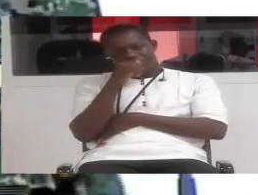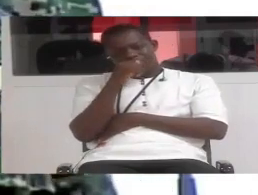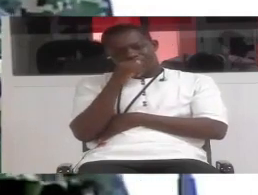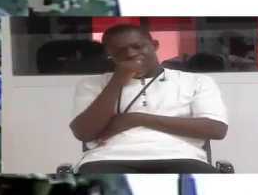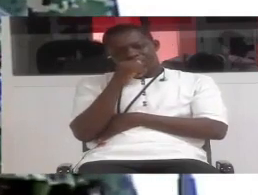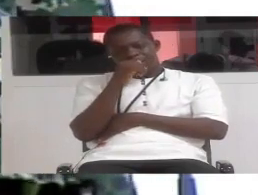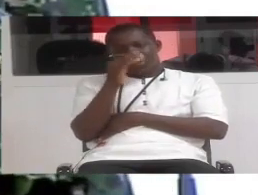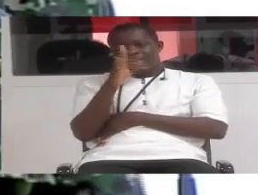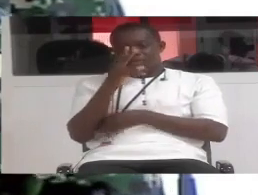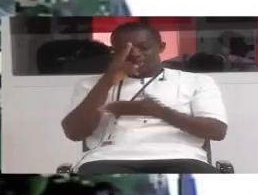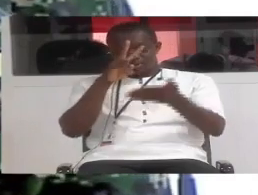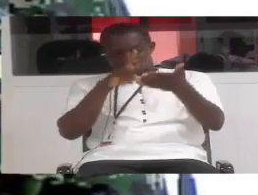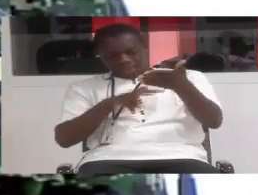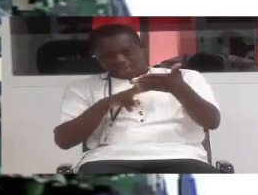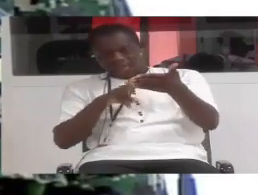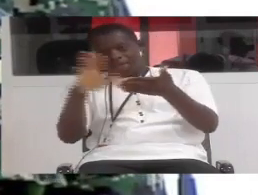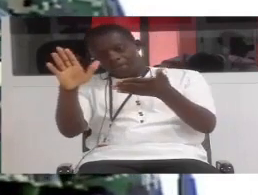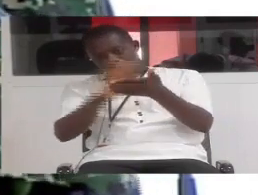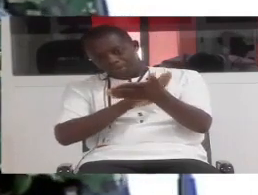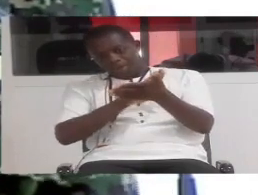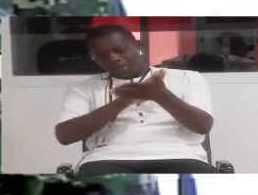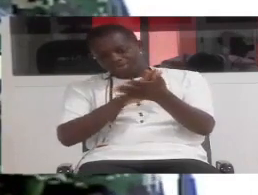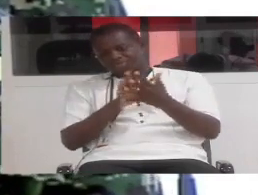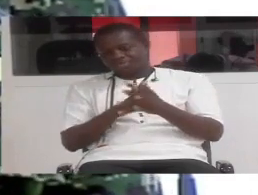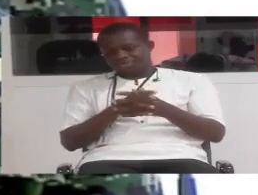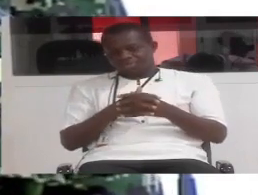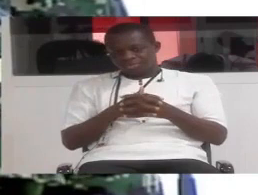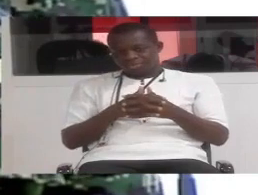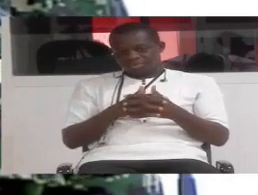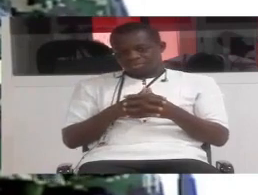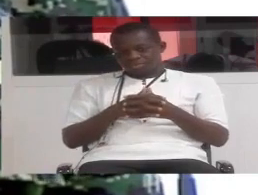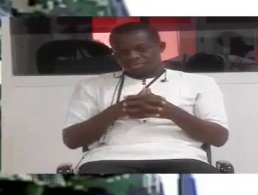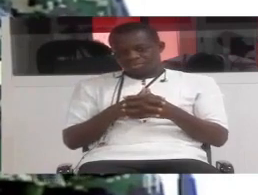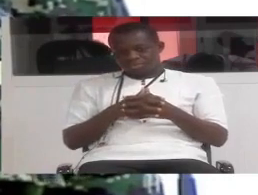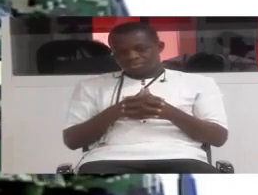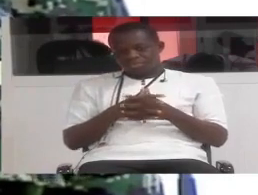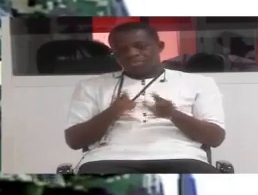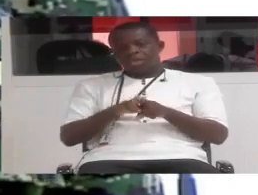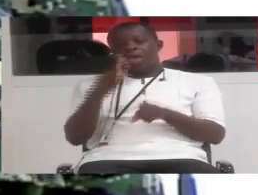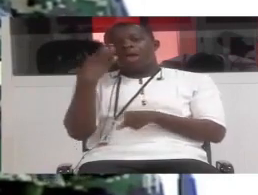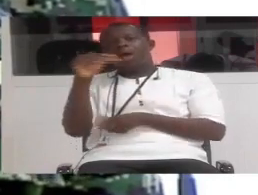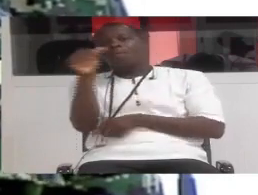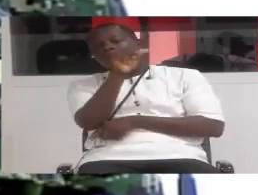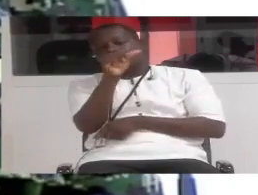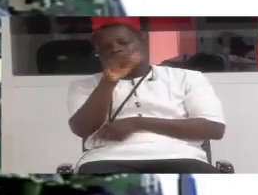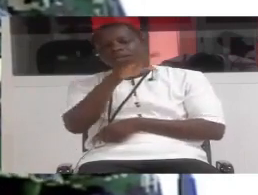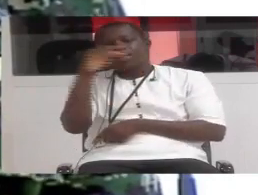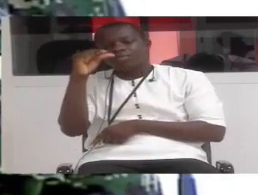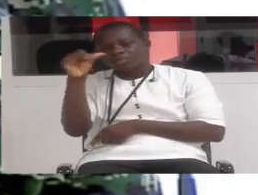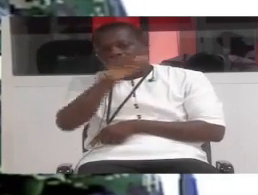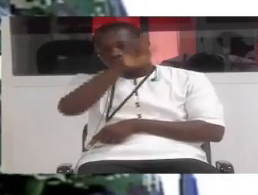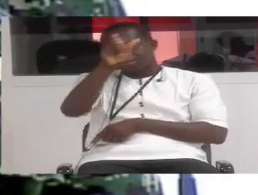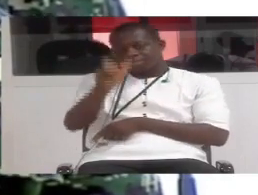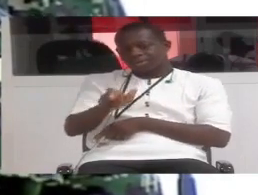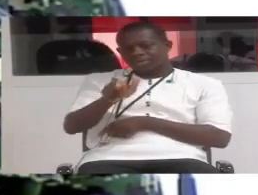hana ma set ko ci kayit. I think it's Ibu, but please allow me to check. How about the other name for the other person?